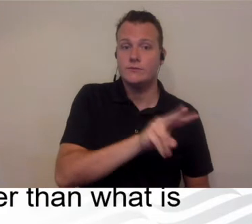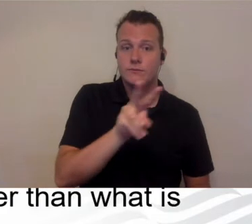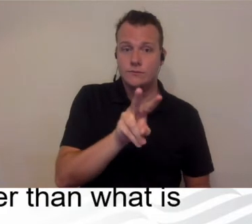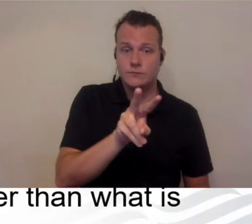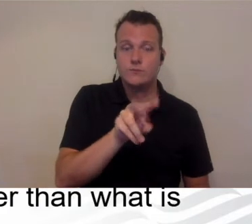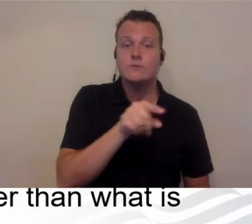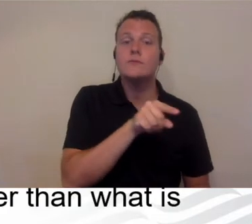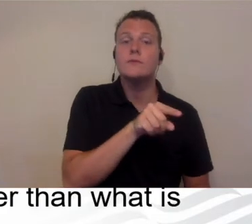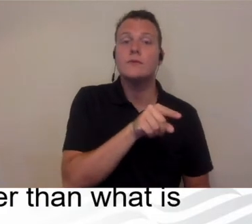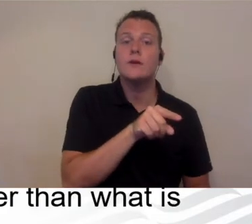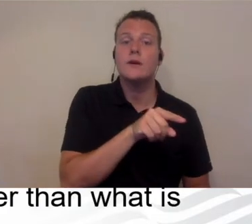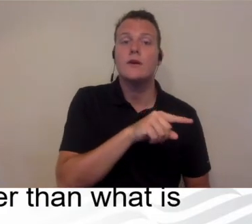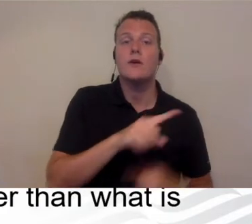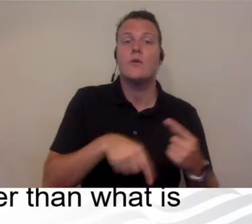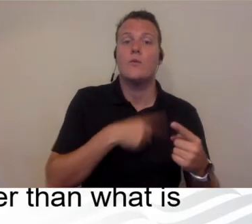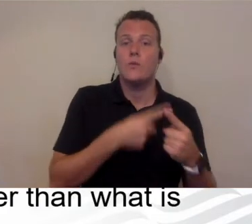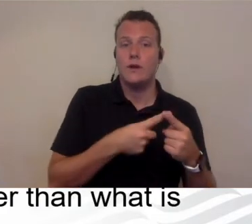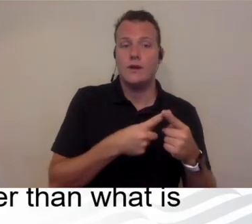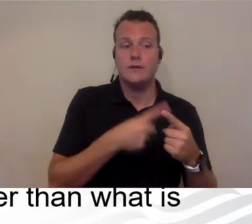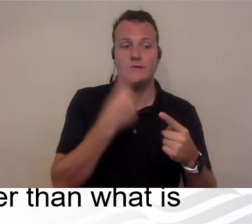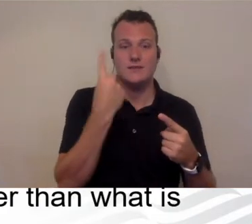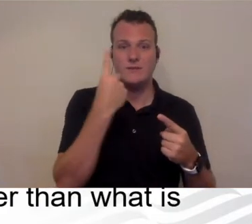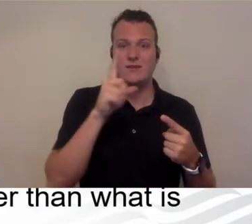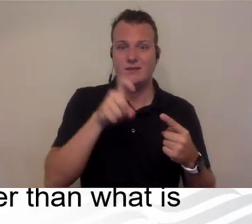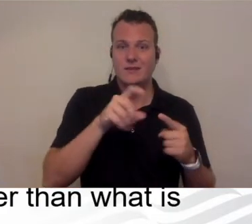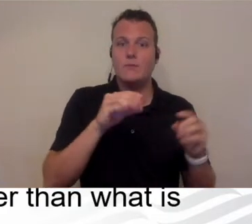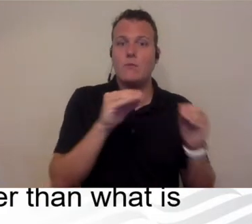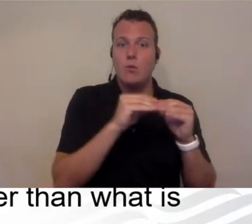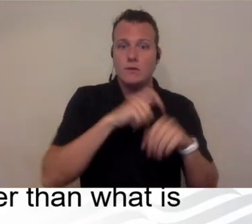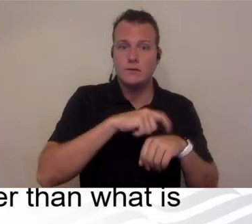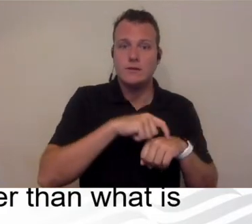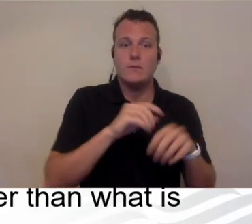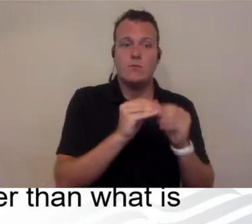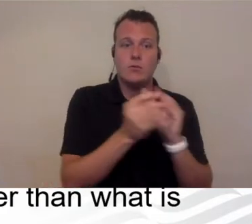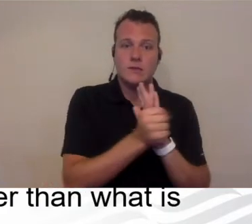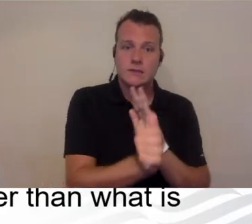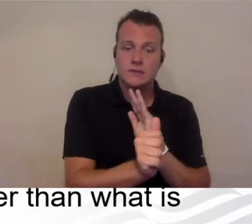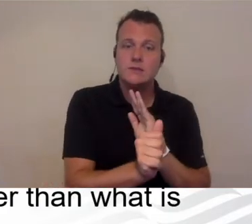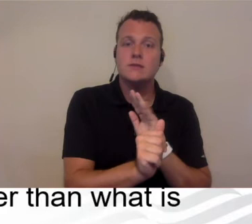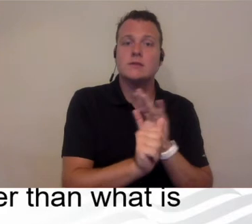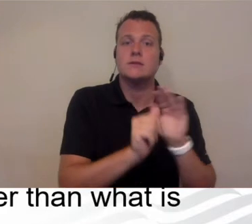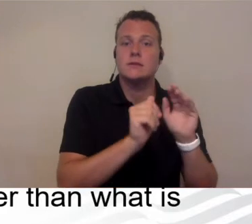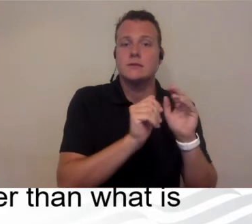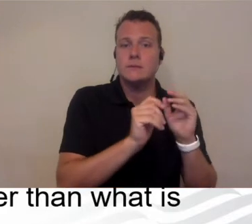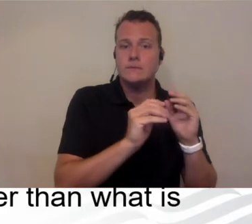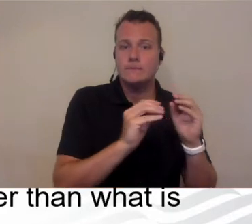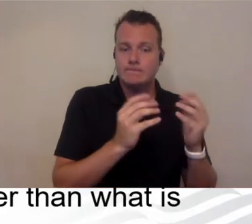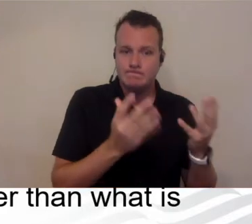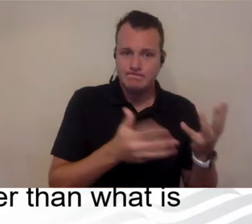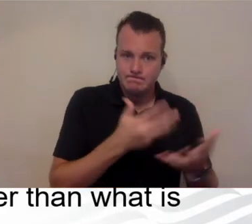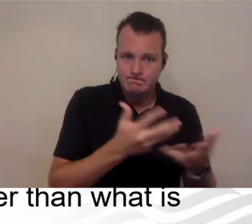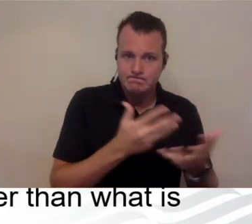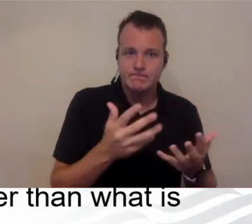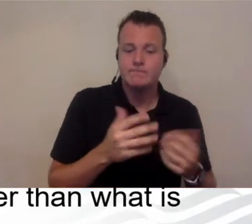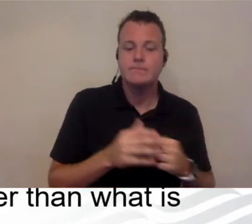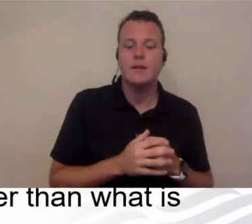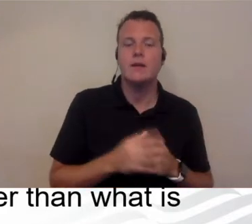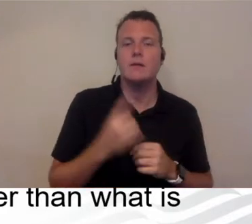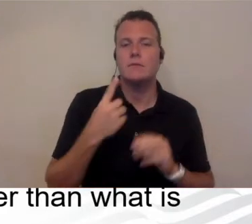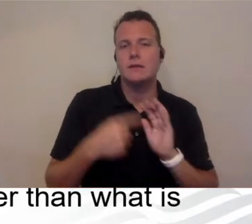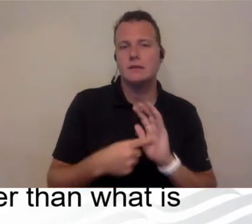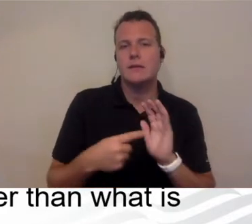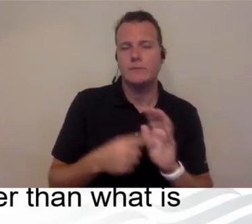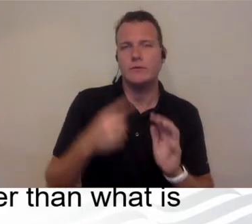doing something that takes more time, more skill than it normally would. The two examples that pop into my